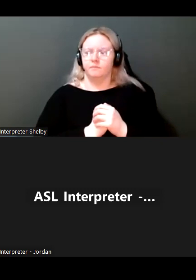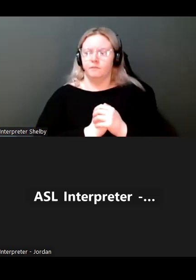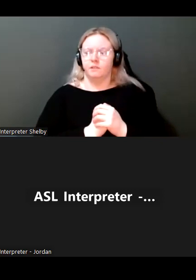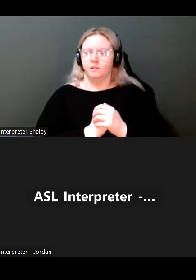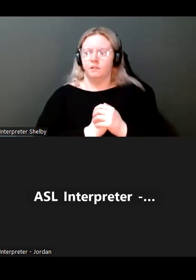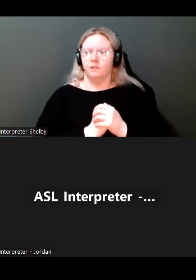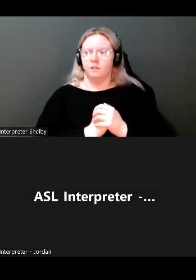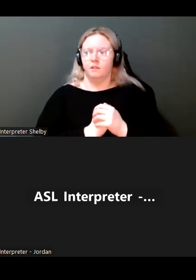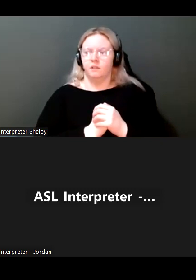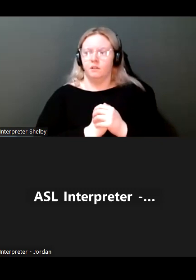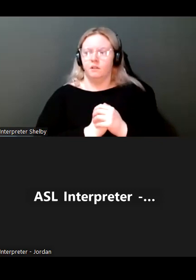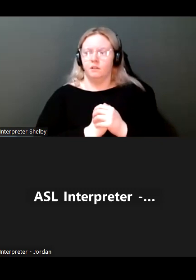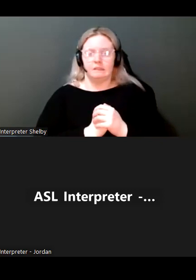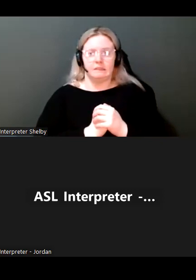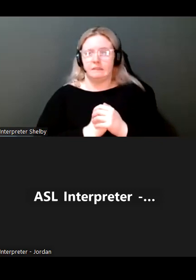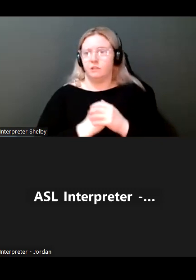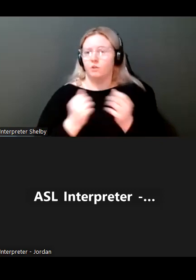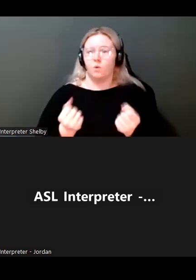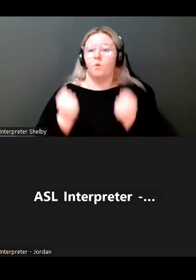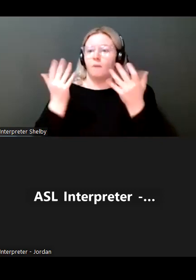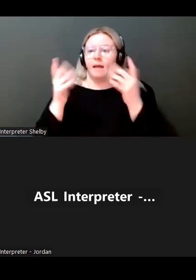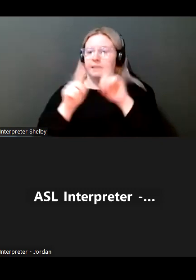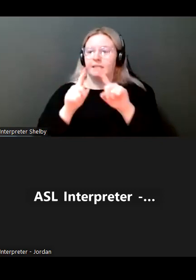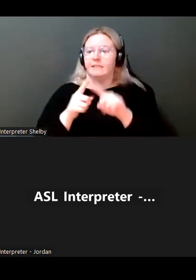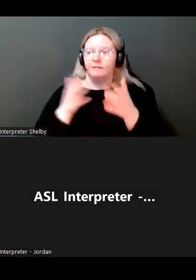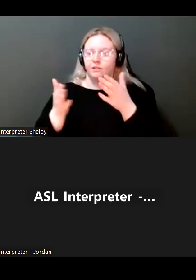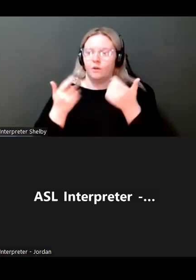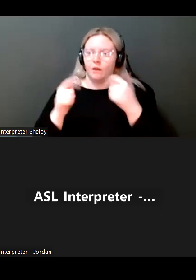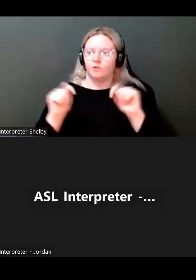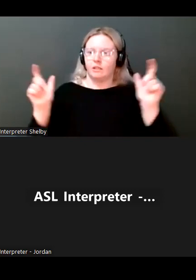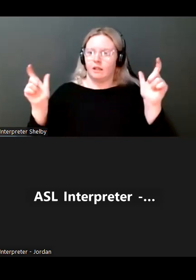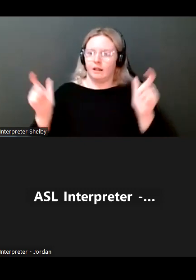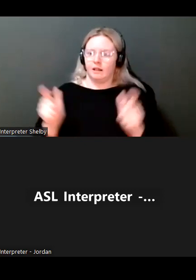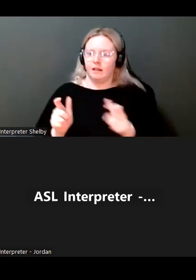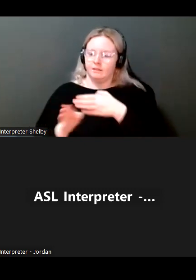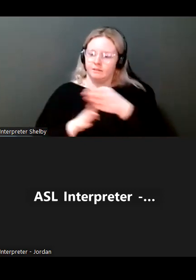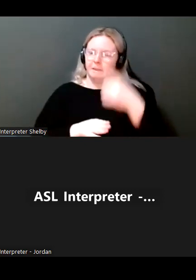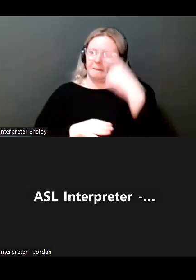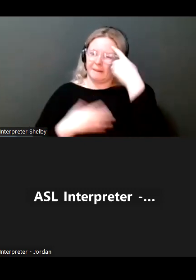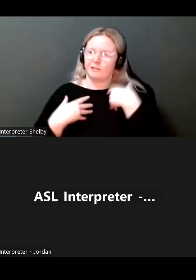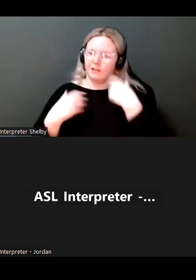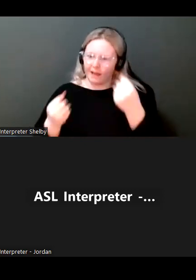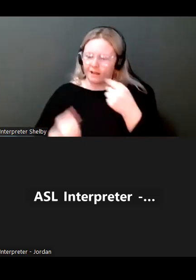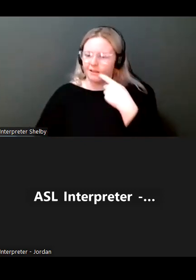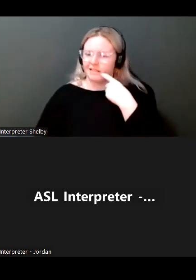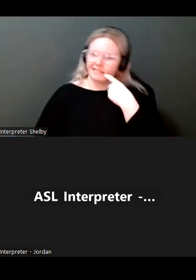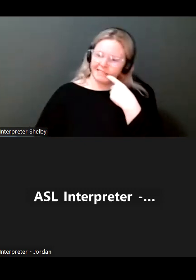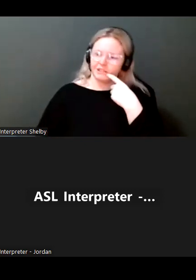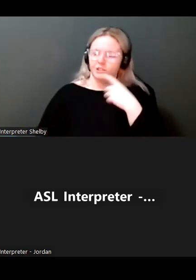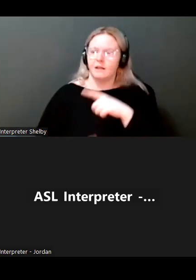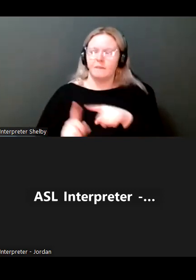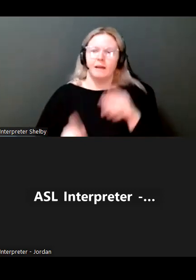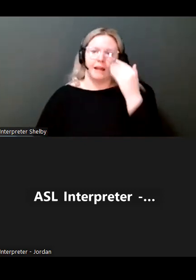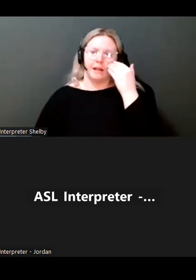So yeah, and there's just so many different services. So I was trying to narrow it down to like mental health, addiction specific, but I know that of